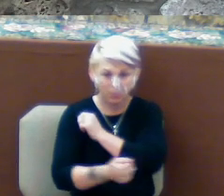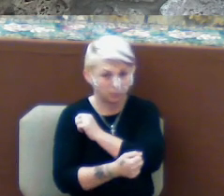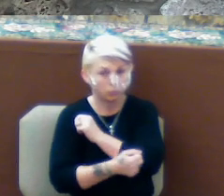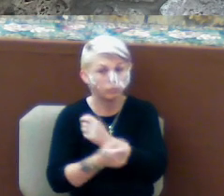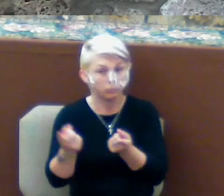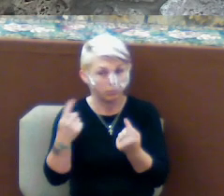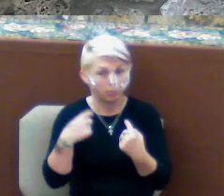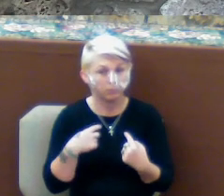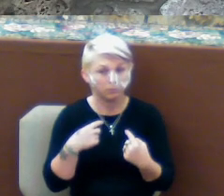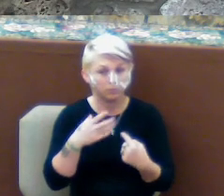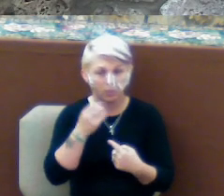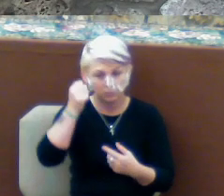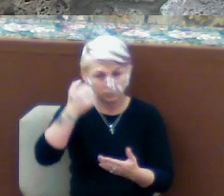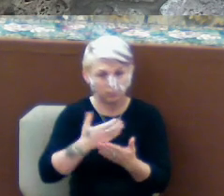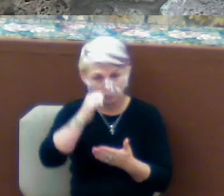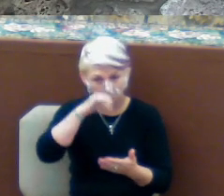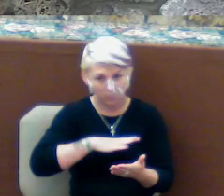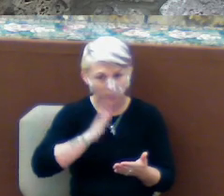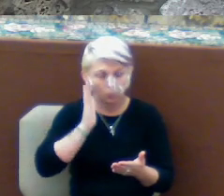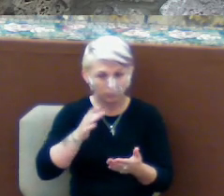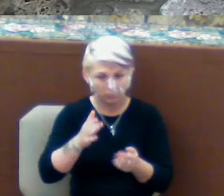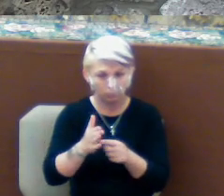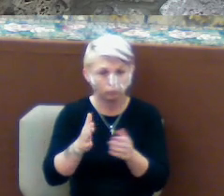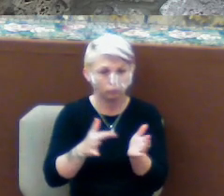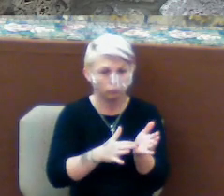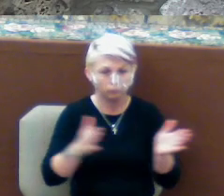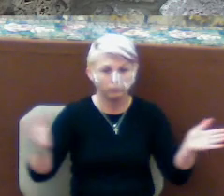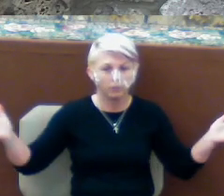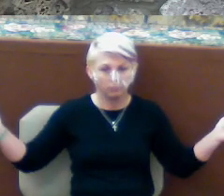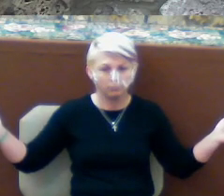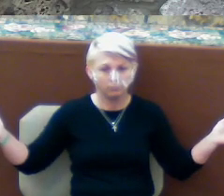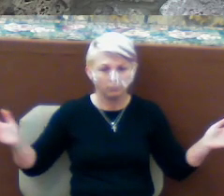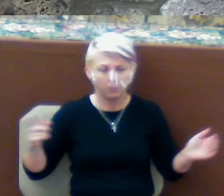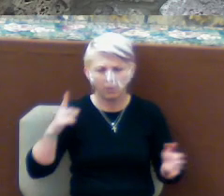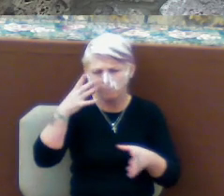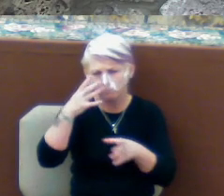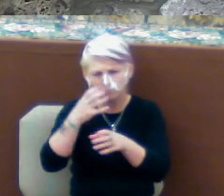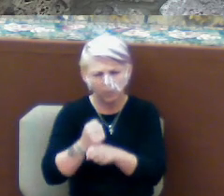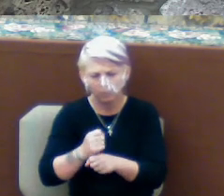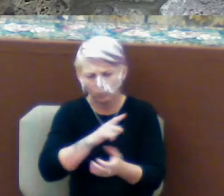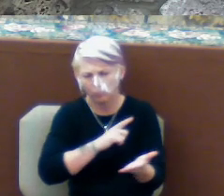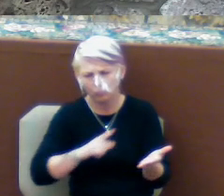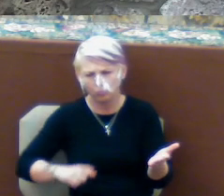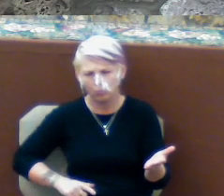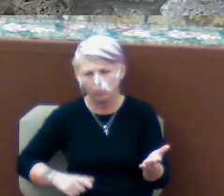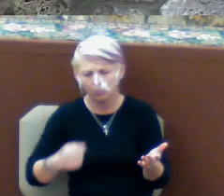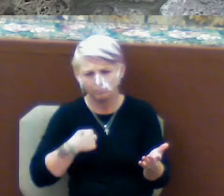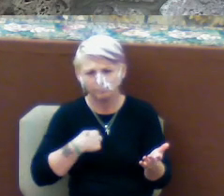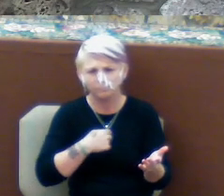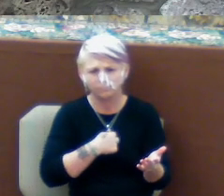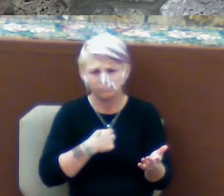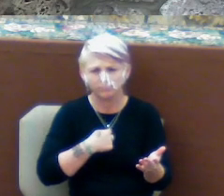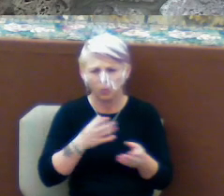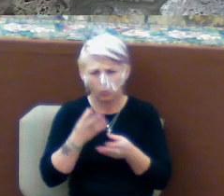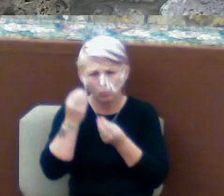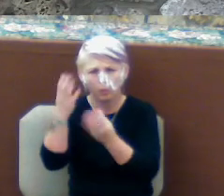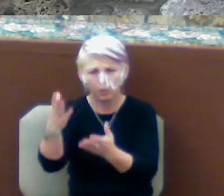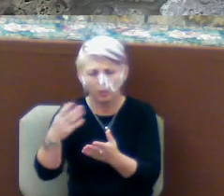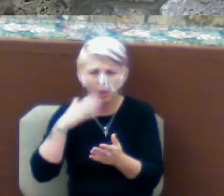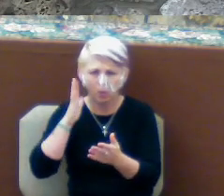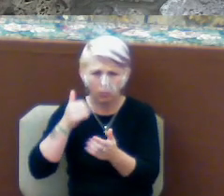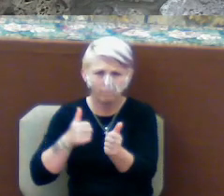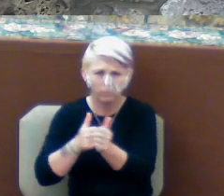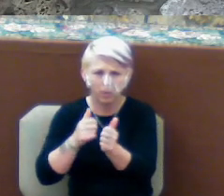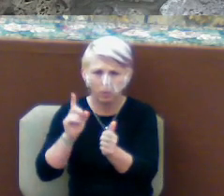coming. And the Son of Man will be crucified. Faithful Lord, with me abide. I shall follow